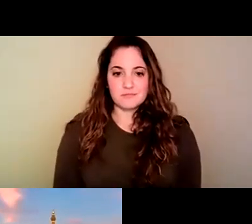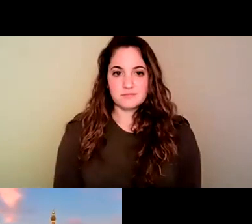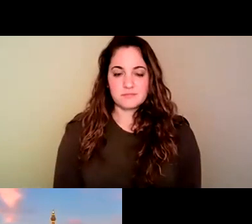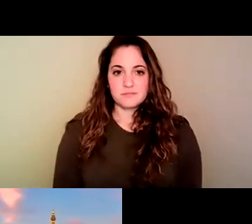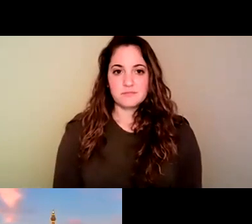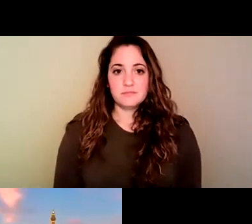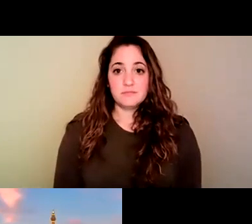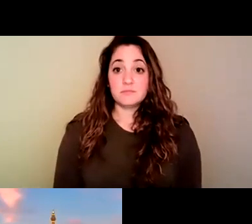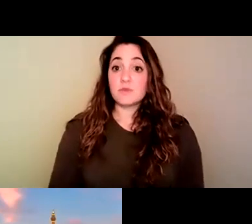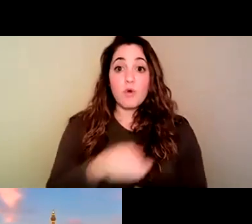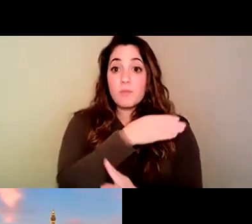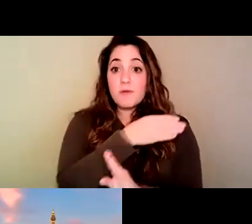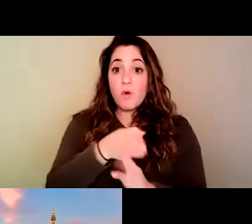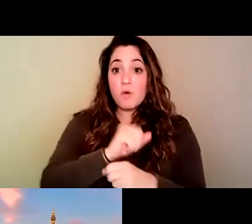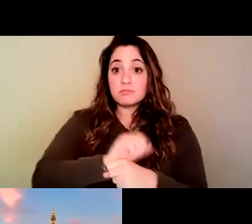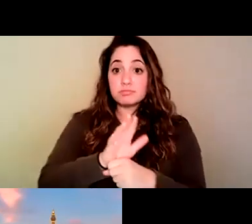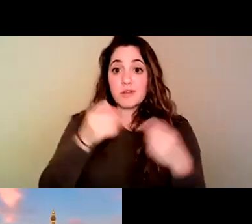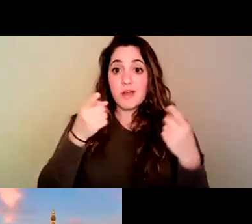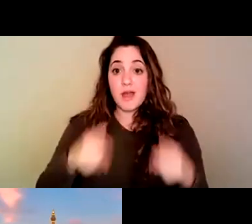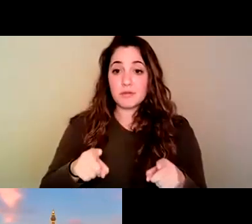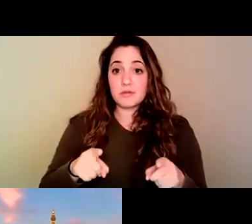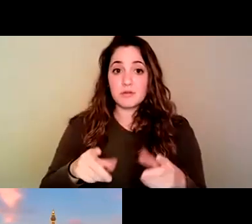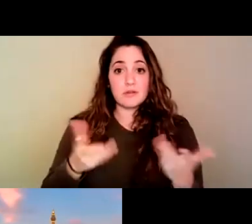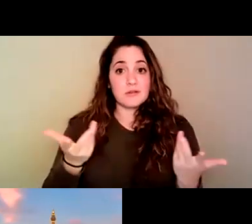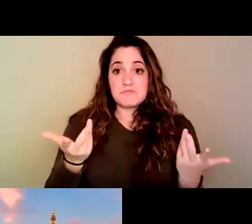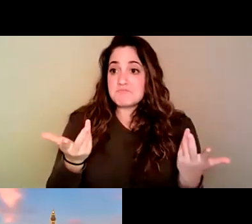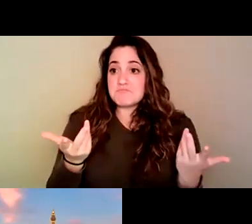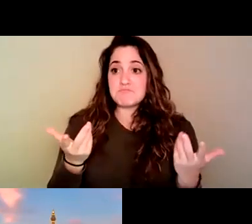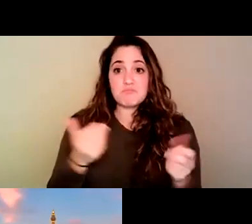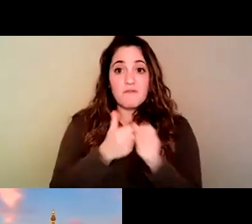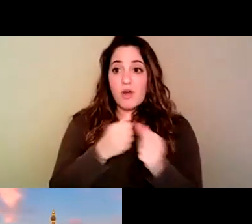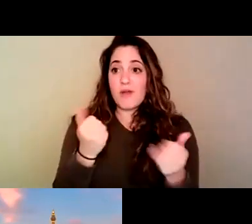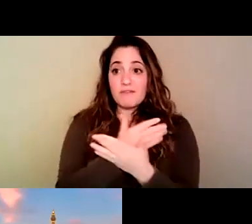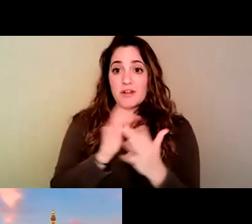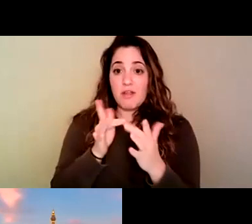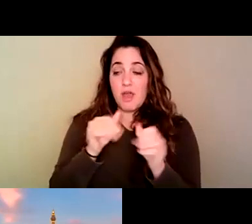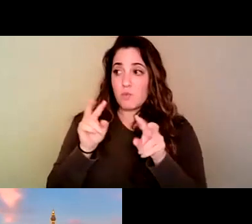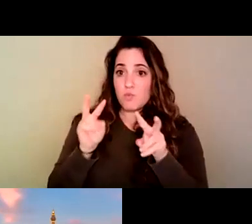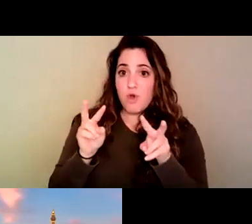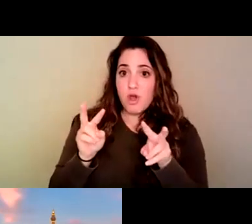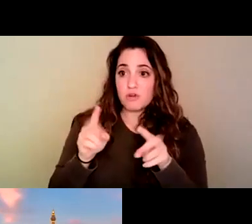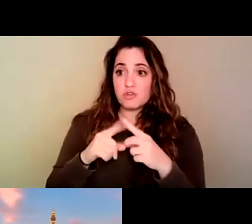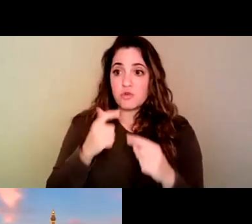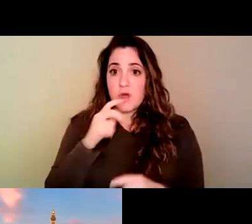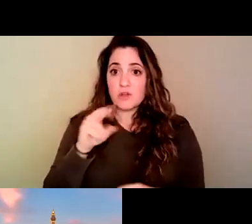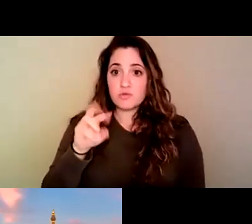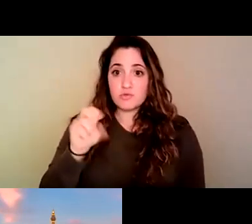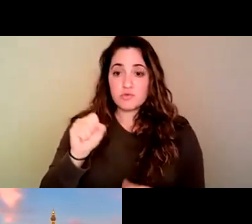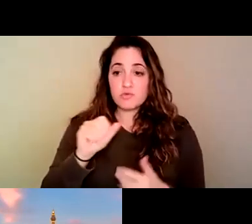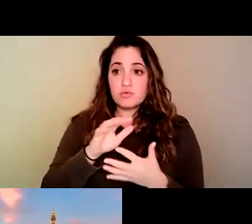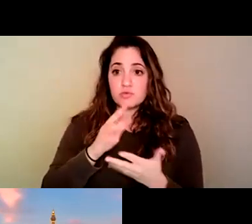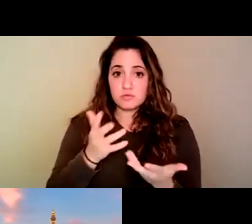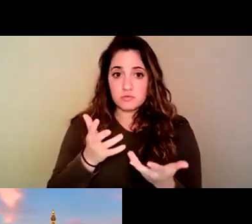Leading up to the events, certainly following everything online and via the news sources.